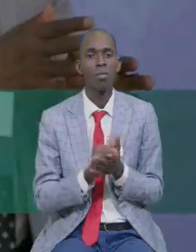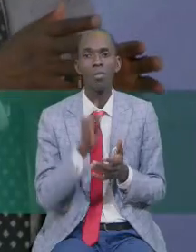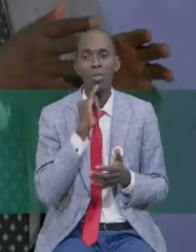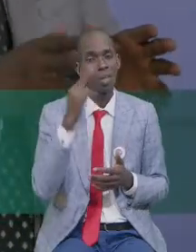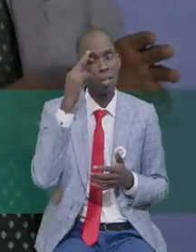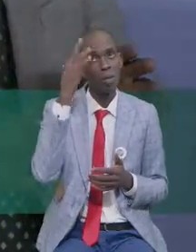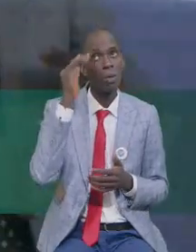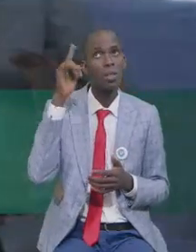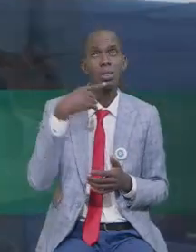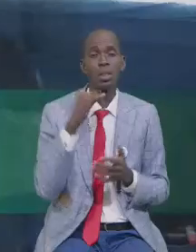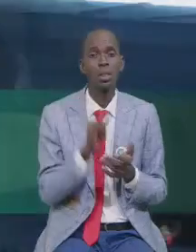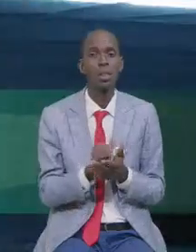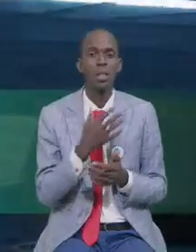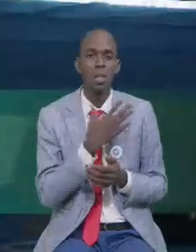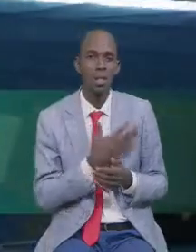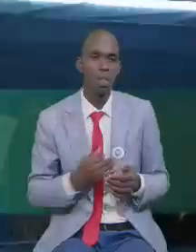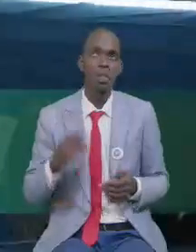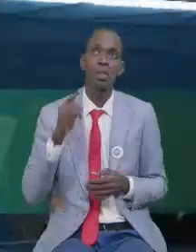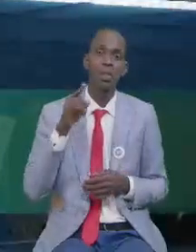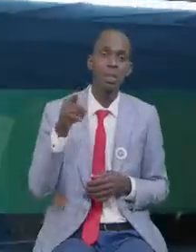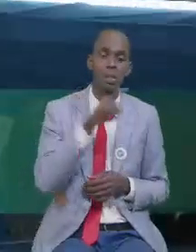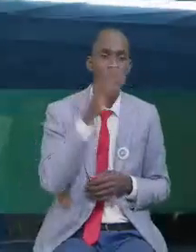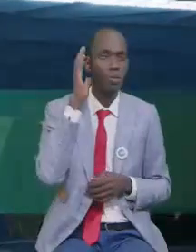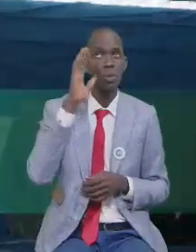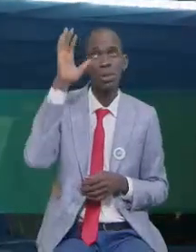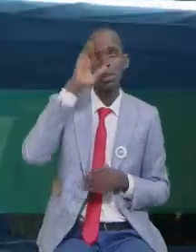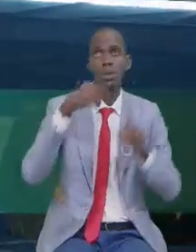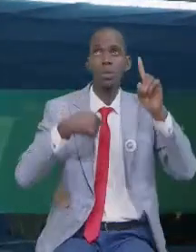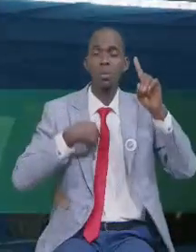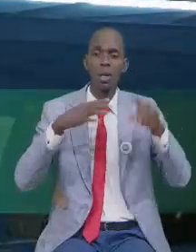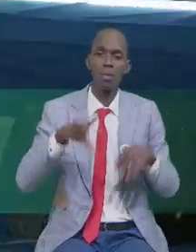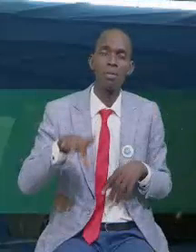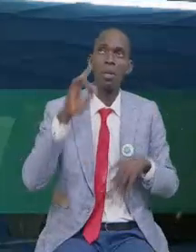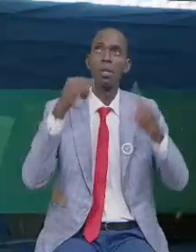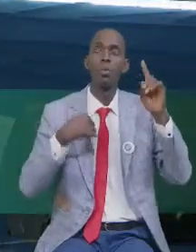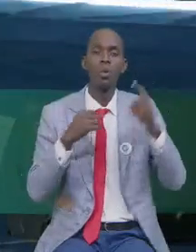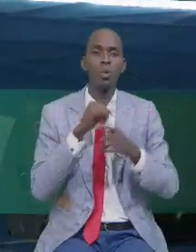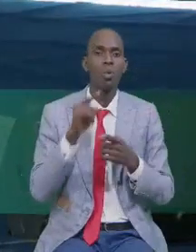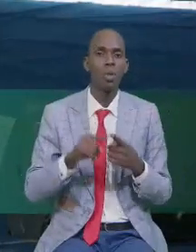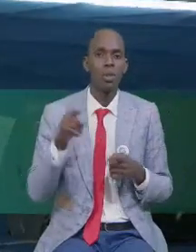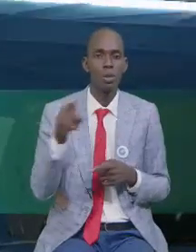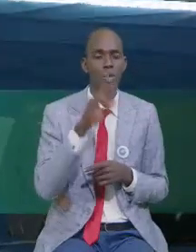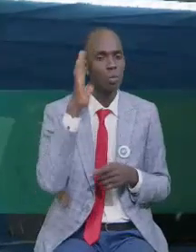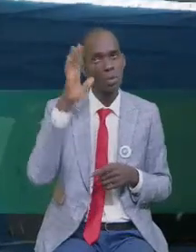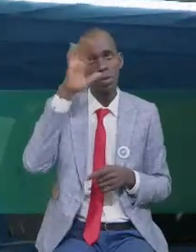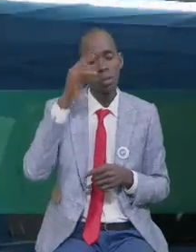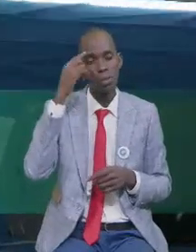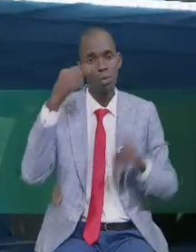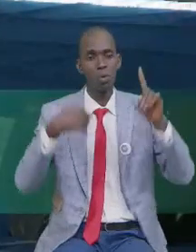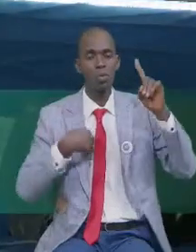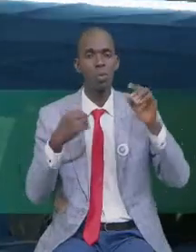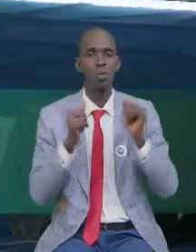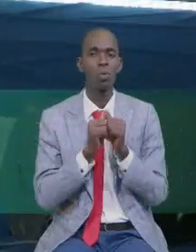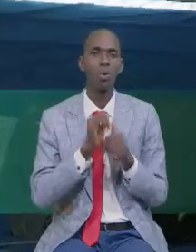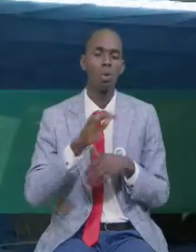and ye shall seek me and find me when ye shall search for me with all